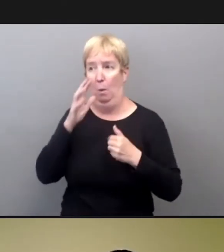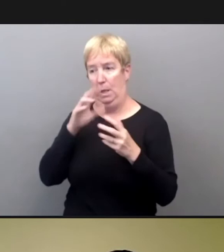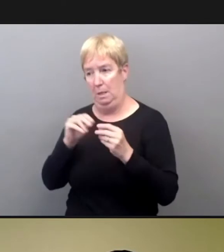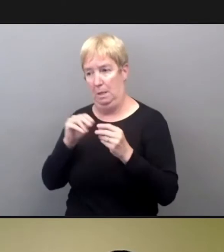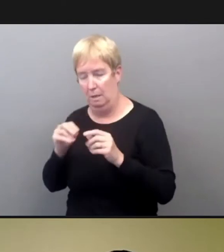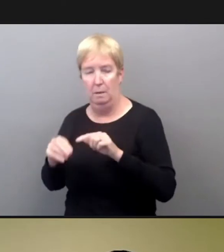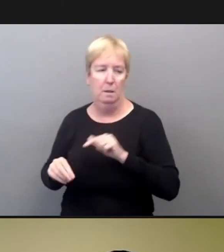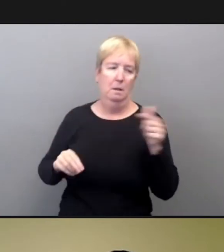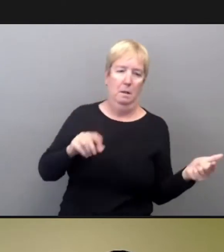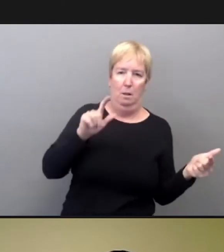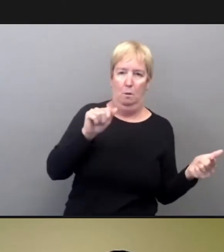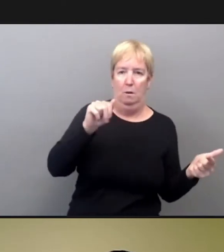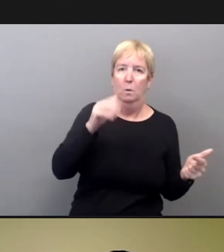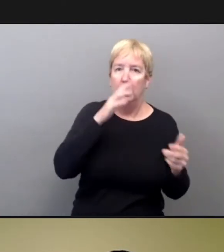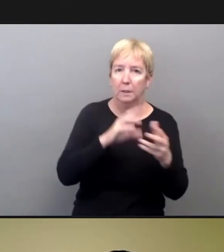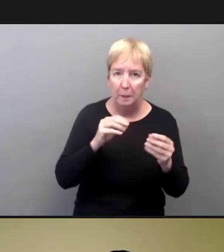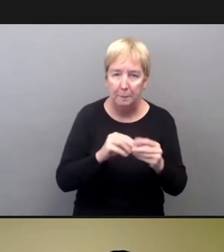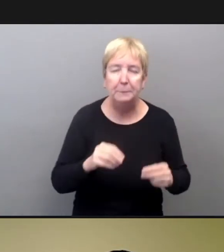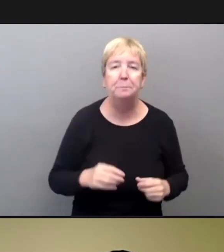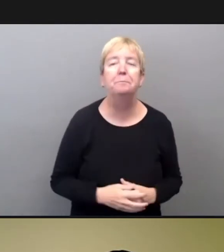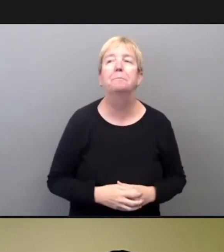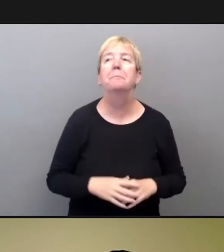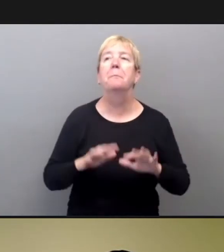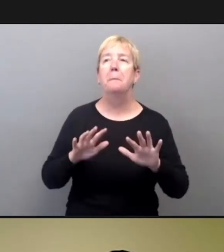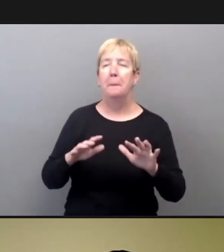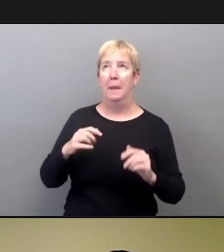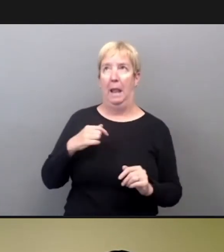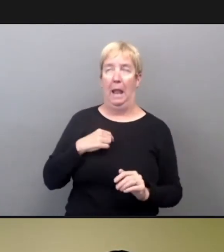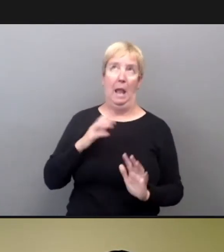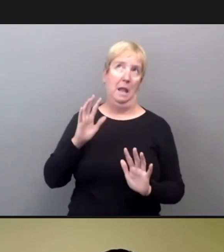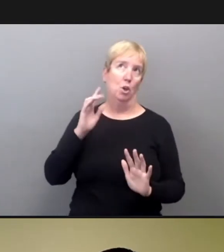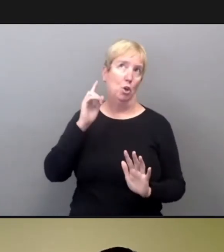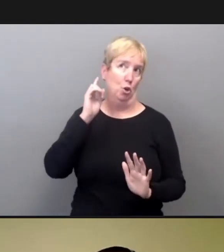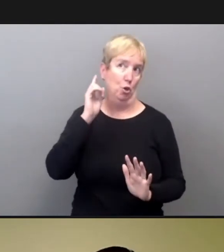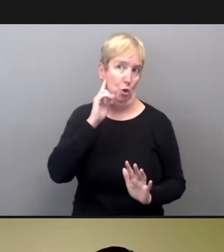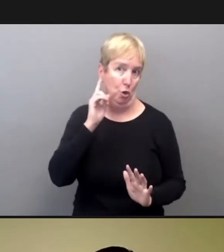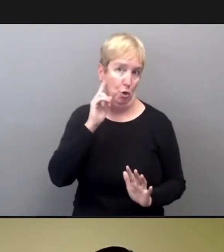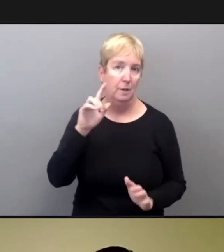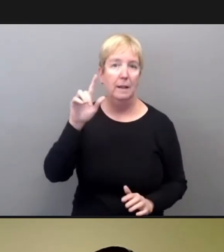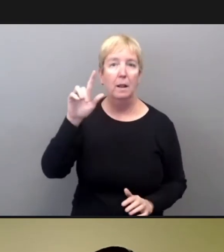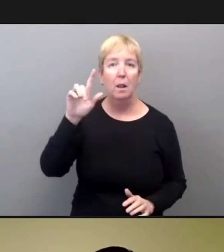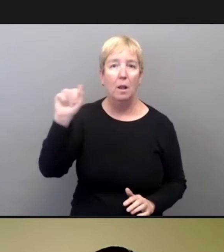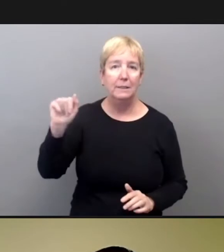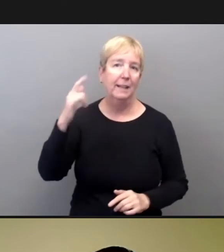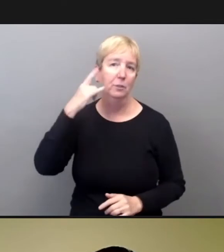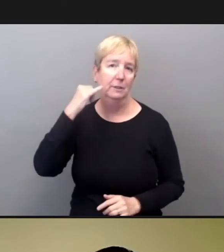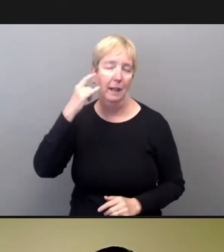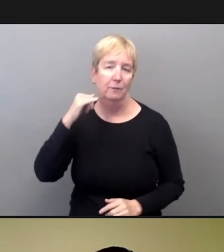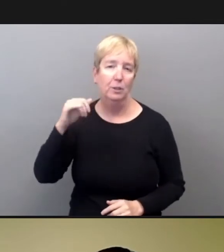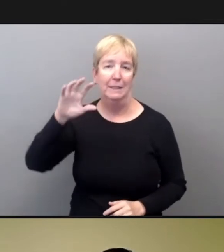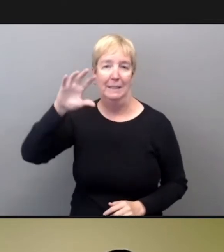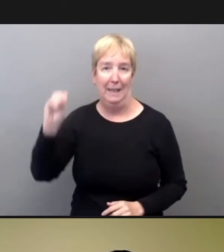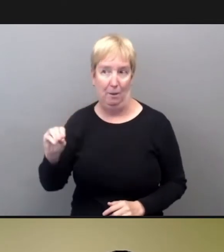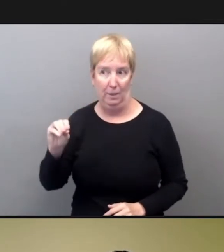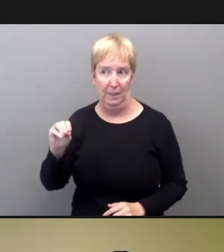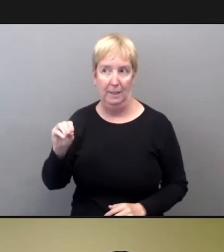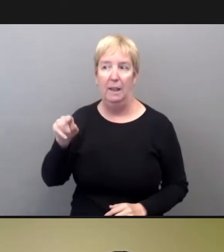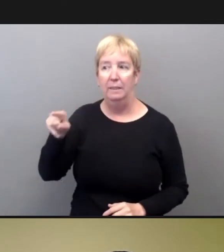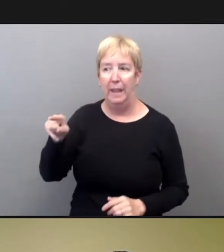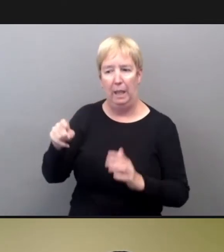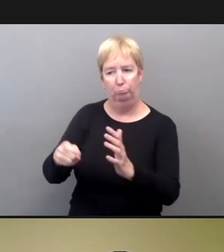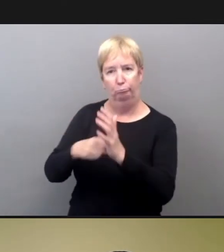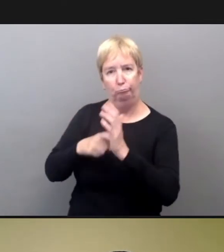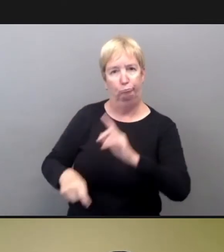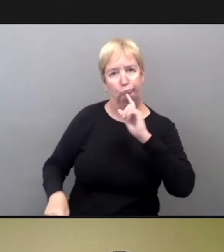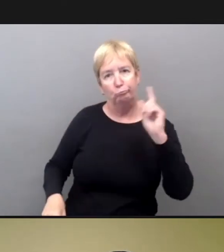more, but I know that I've heard that Los Angeles County has made vaccination mandatory in